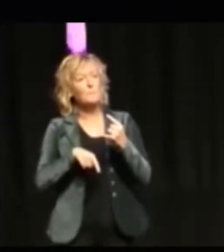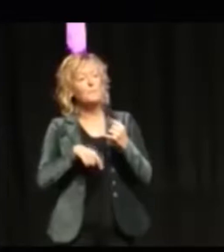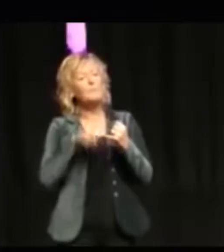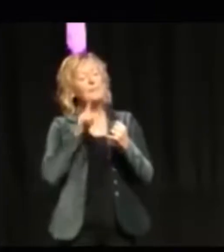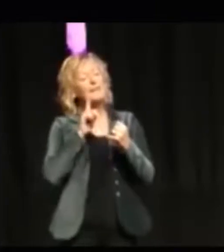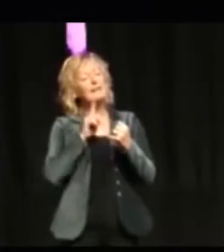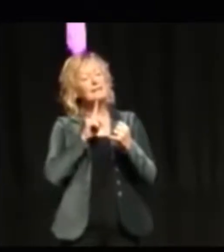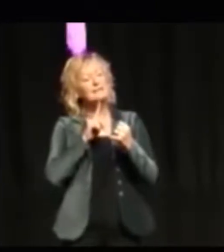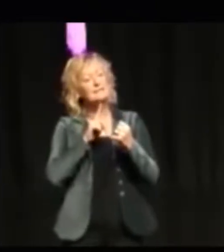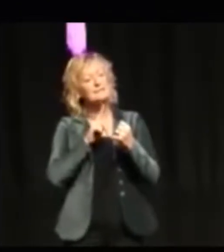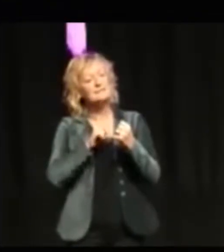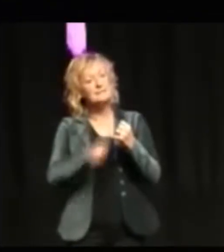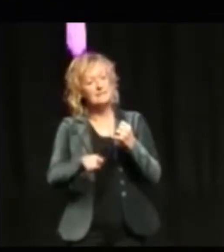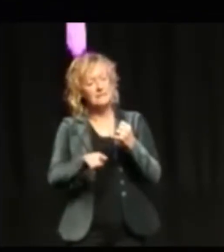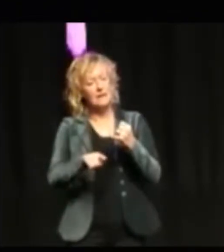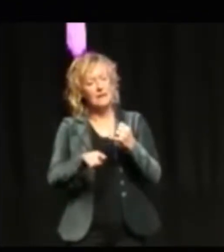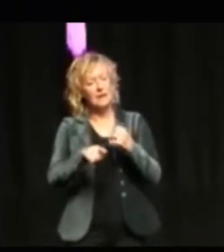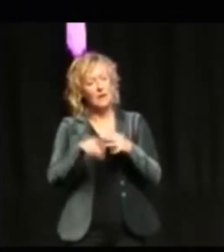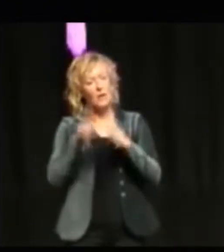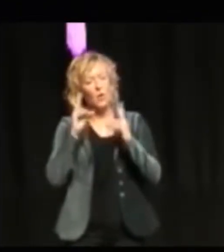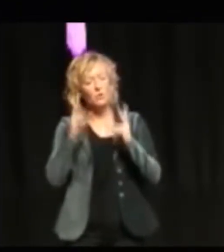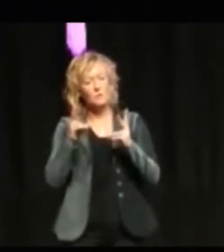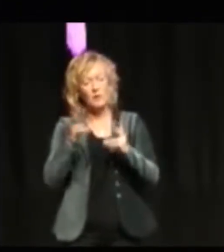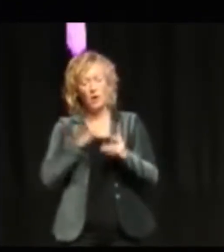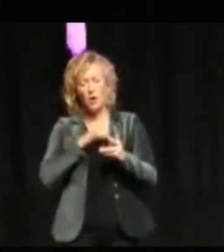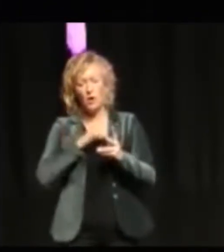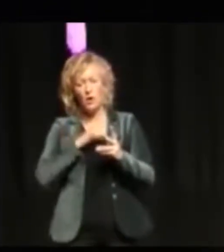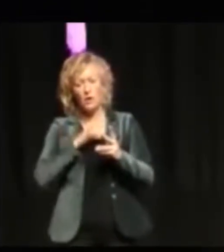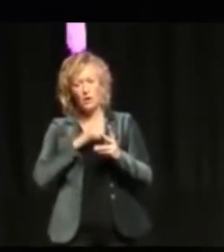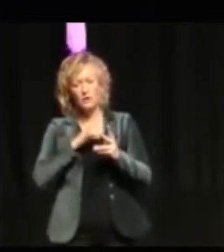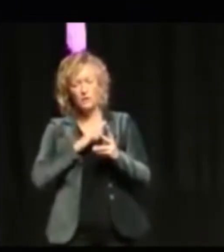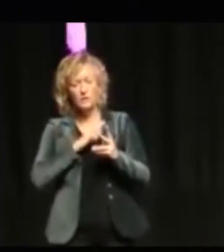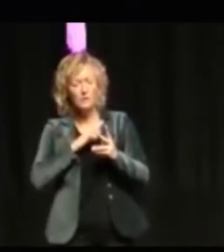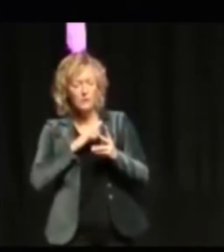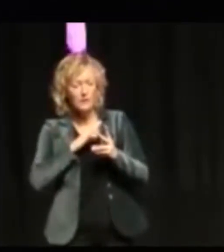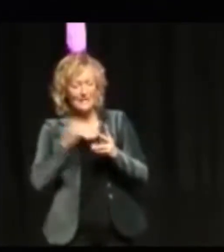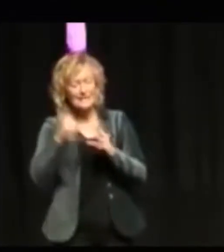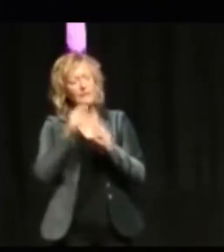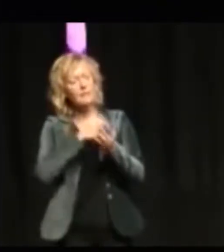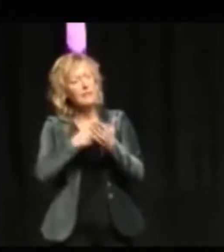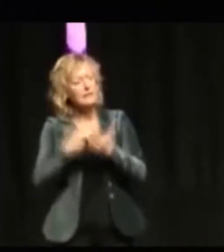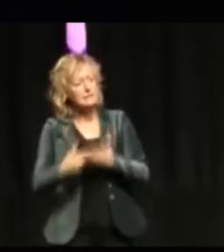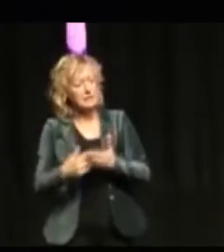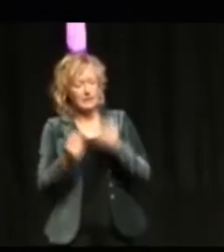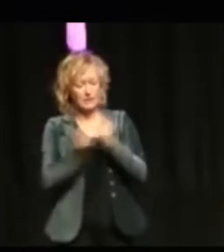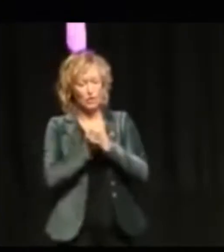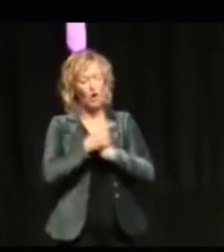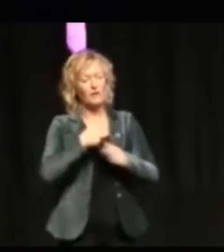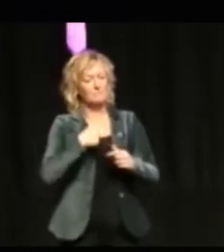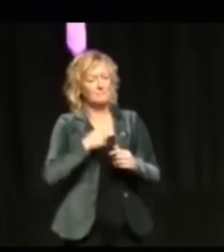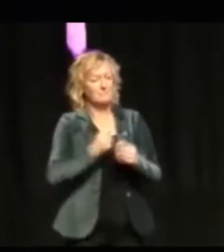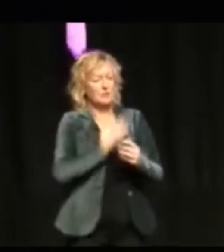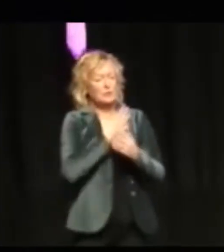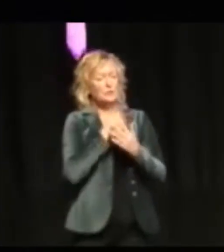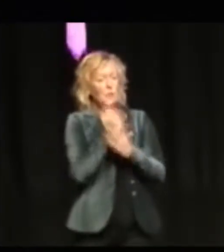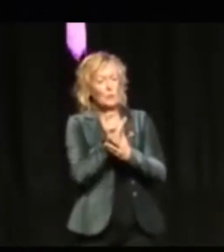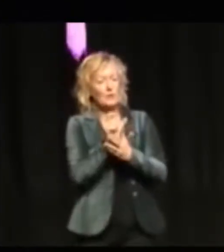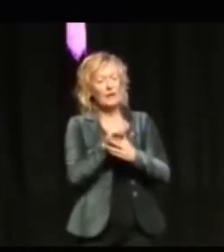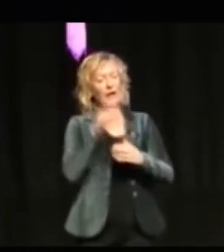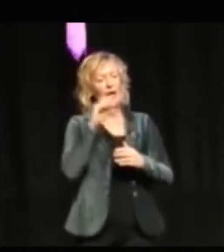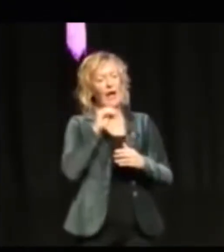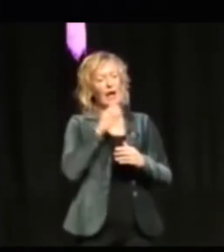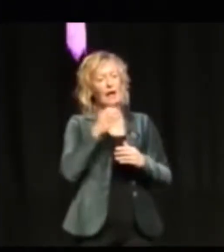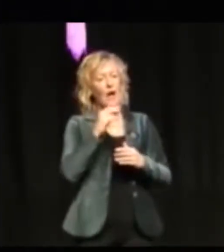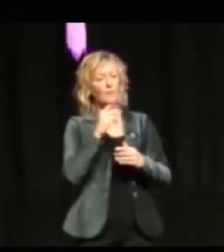you'll often hear the word accountability used. I'll be interested to hear your takes. I hate the word accountability because